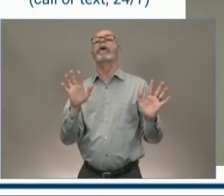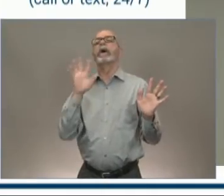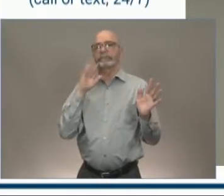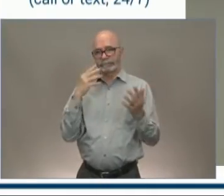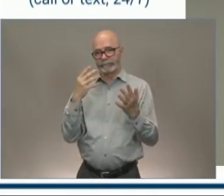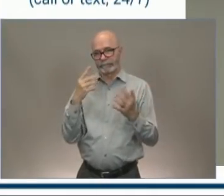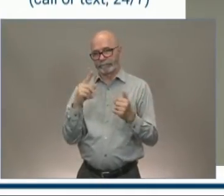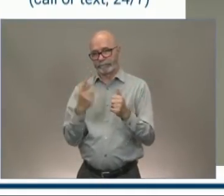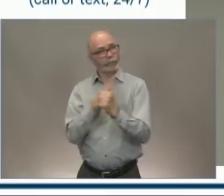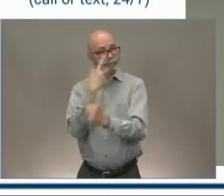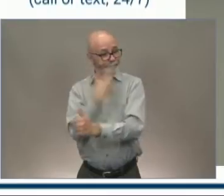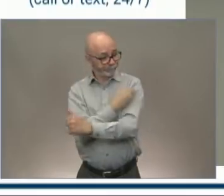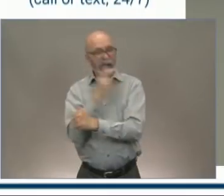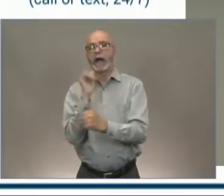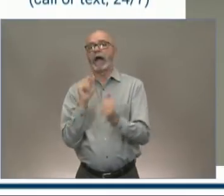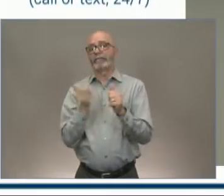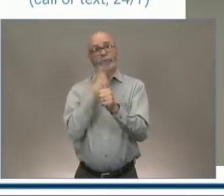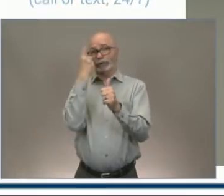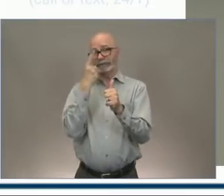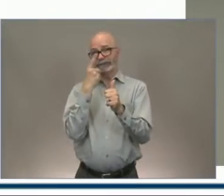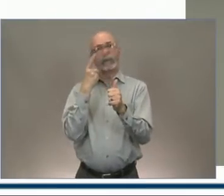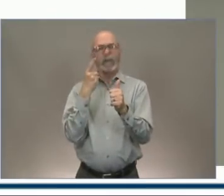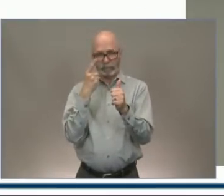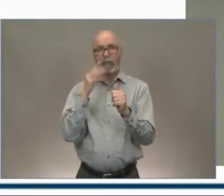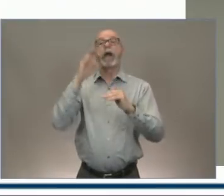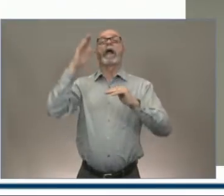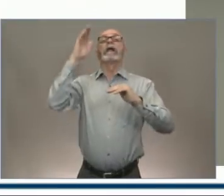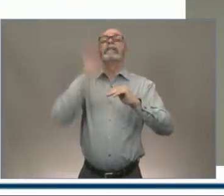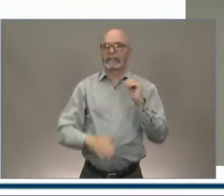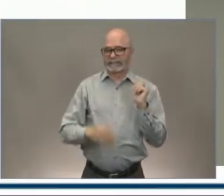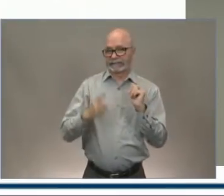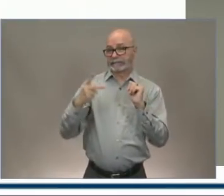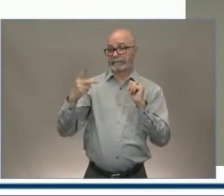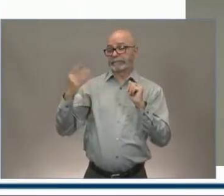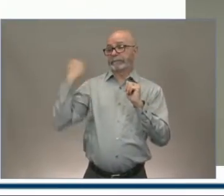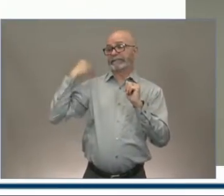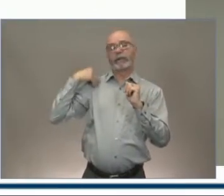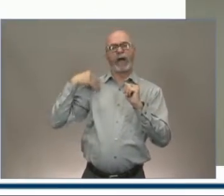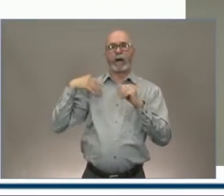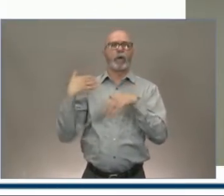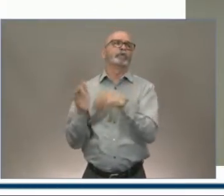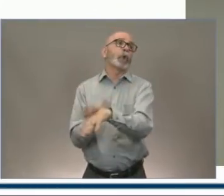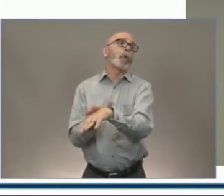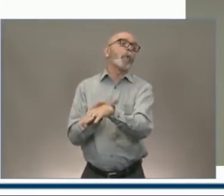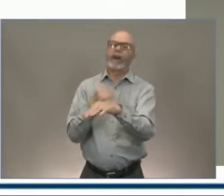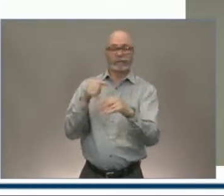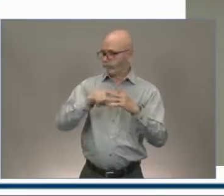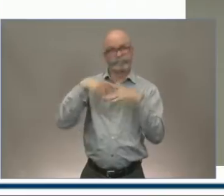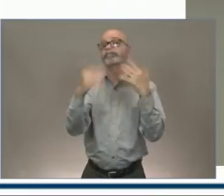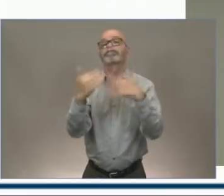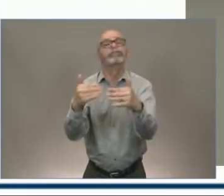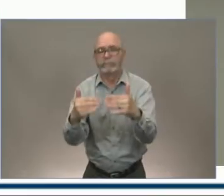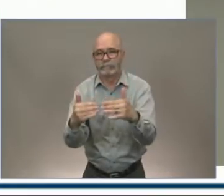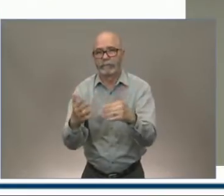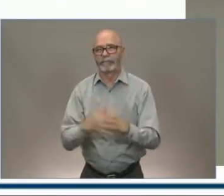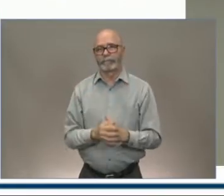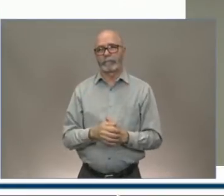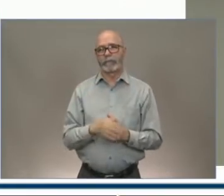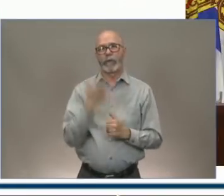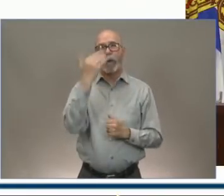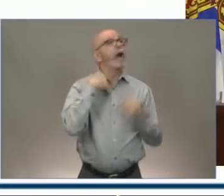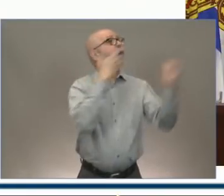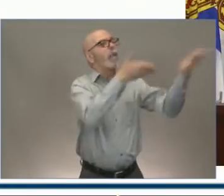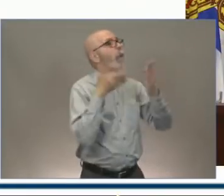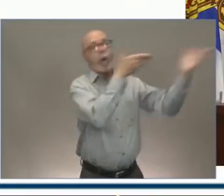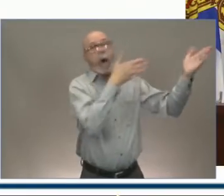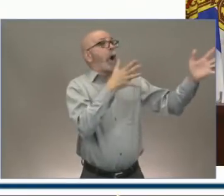arms much faster now with this. So this what we're anticipating coming from NACI is quite a game changer for us. Next question will go